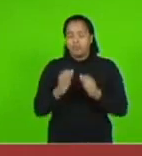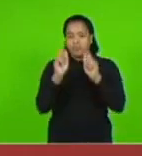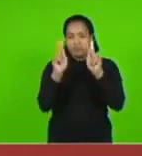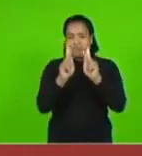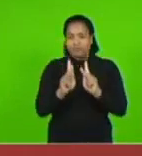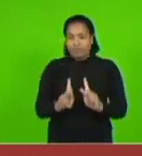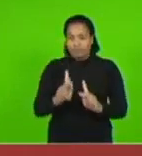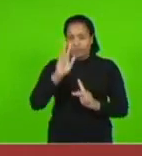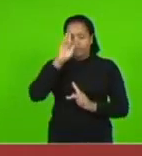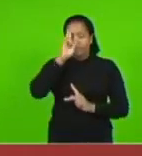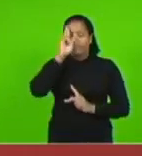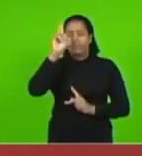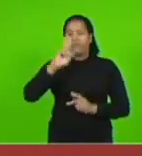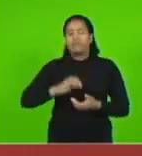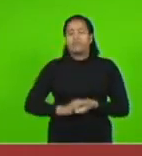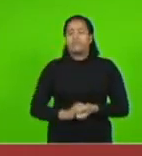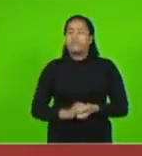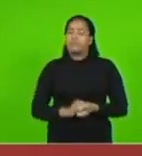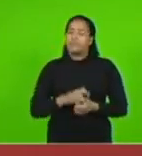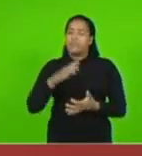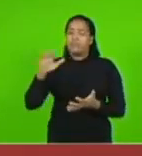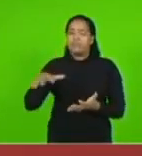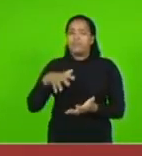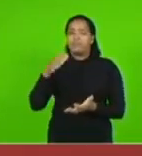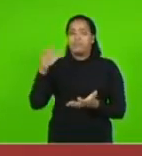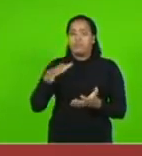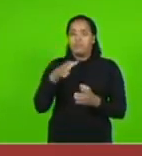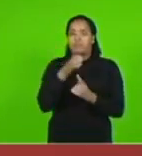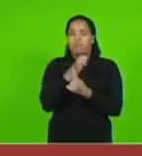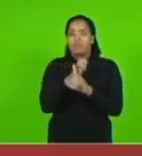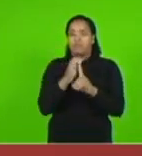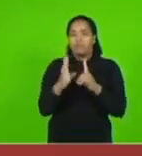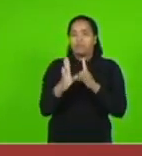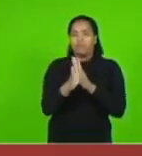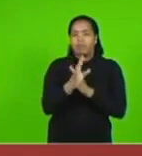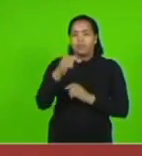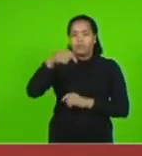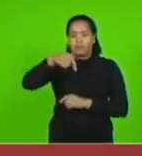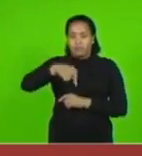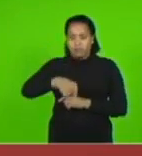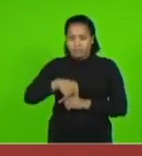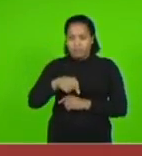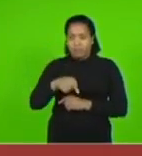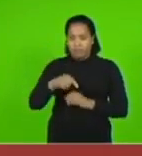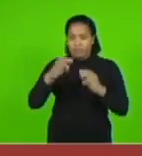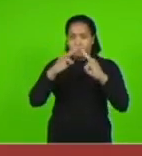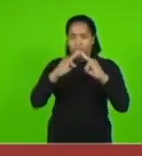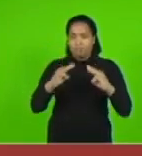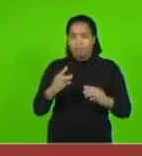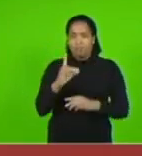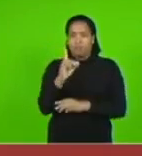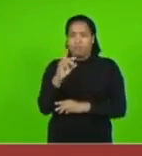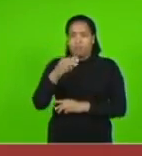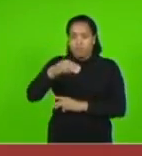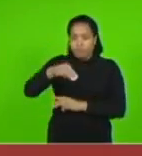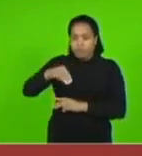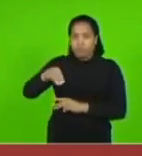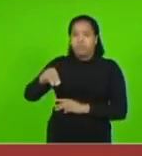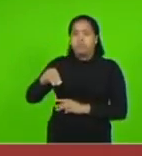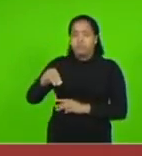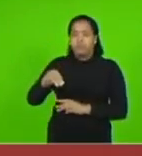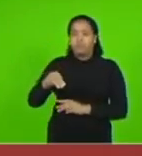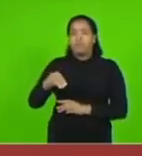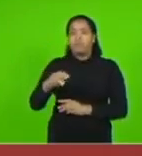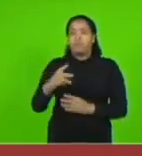Brethren, a peace of the Lord. We are transmitting this Sunday school from the Manai